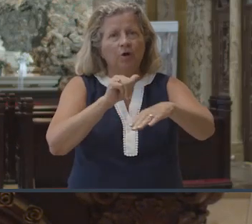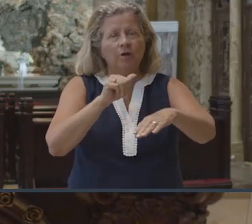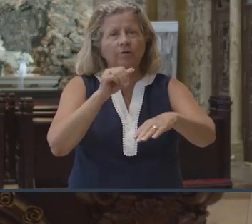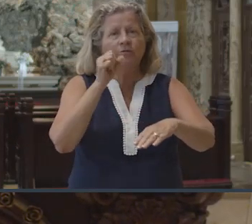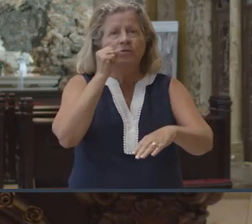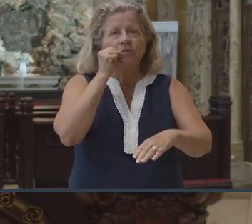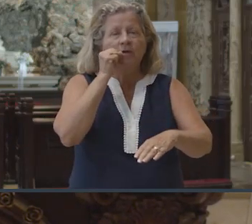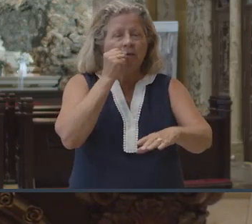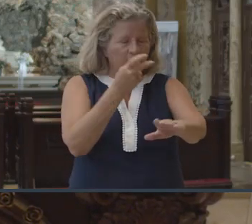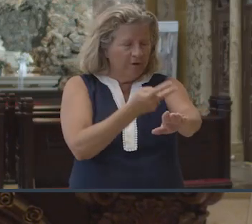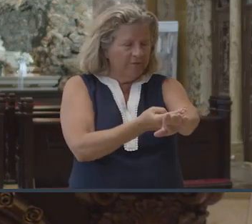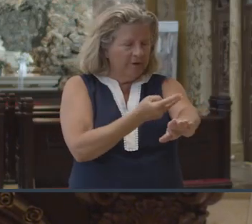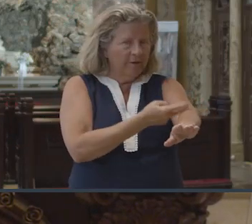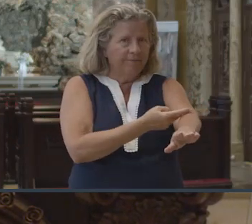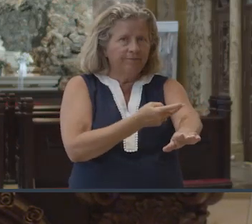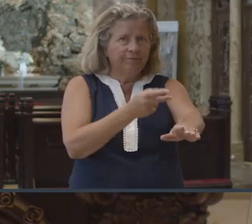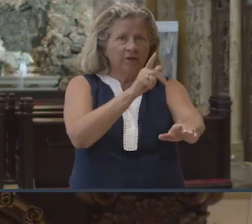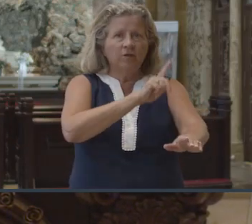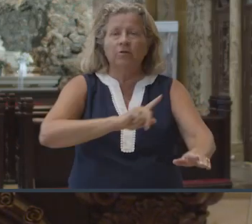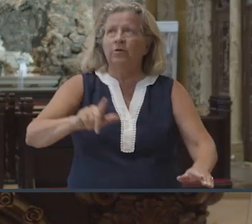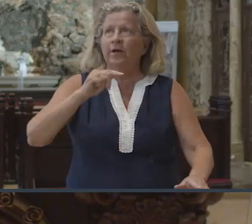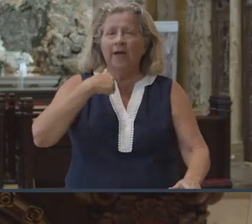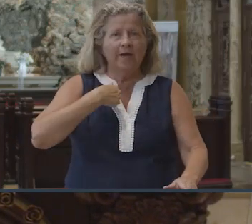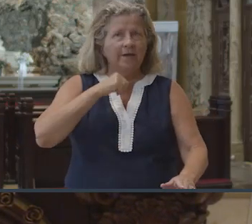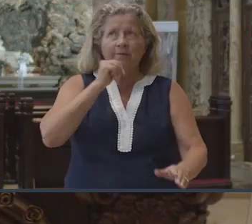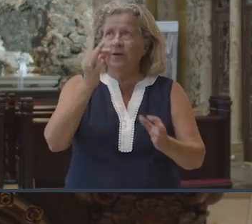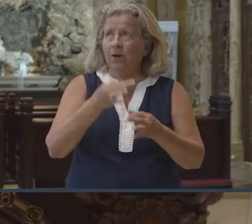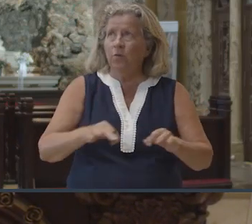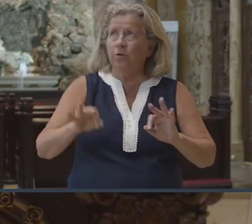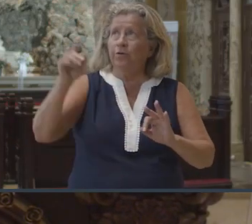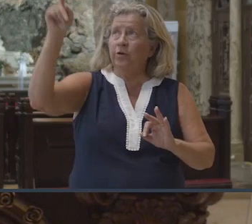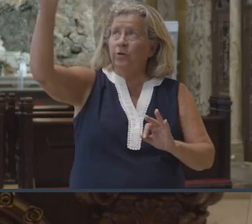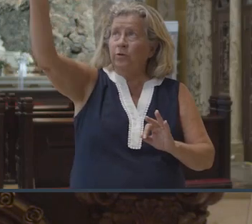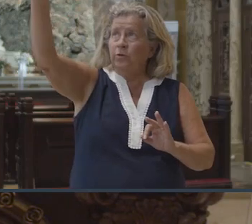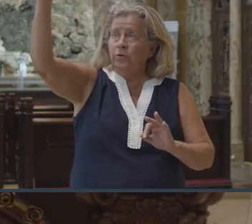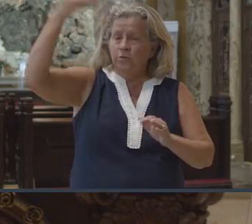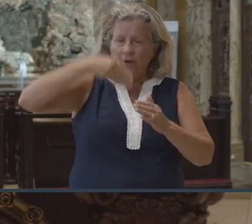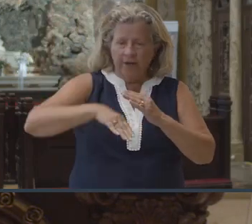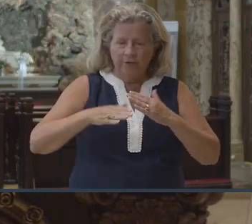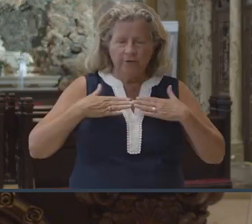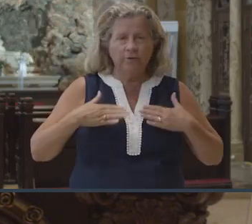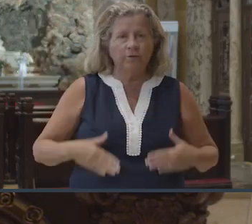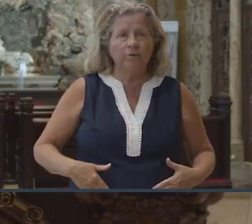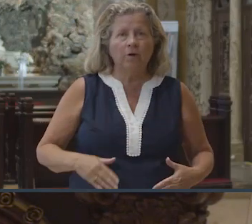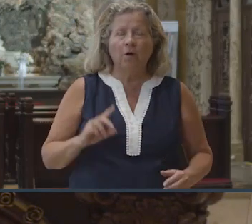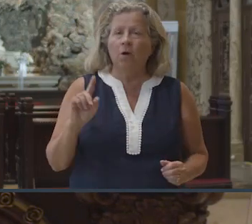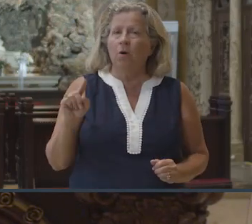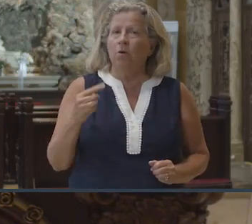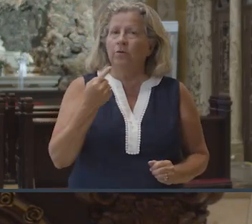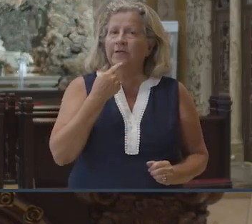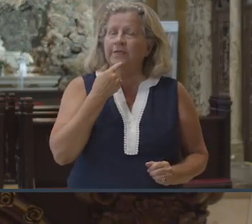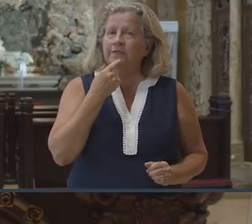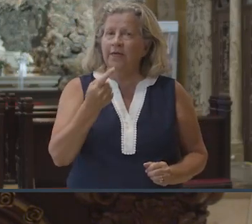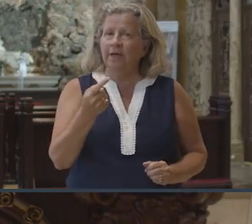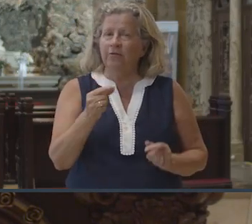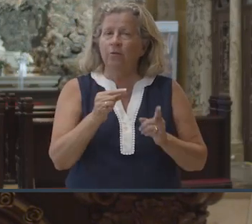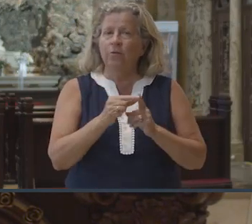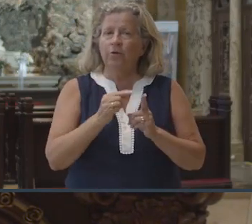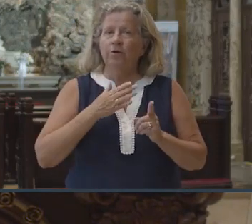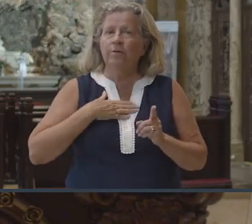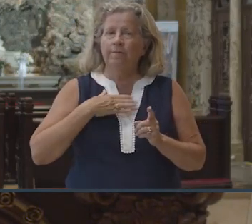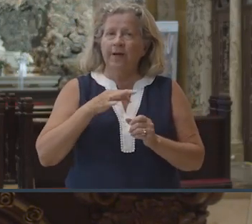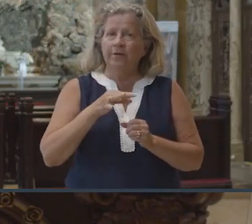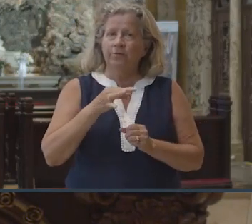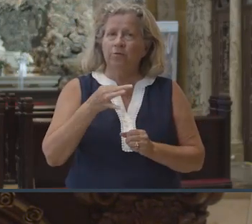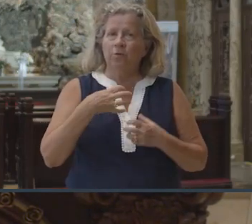Lamb. Lord, I am not worthy that you should enter under my roof, but only say the word, and my soul